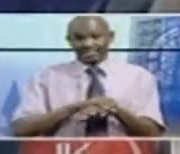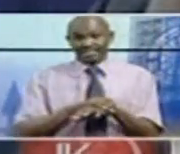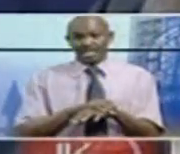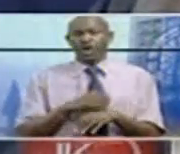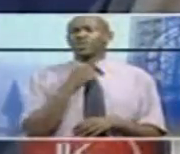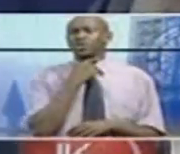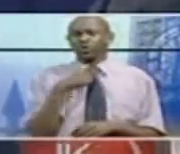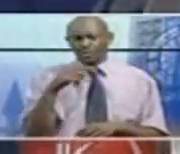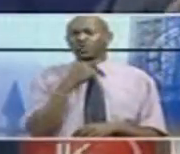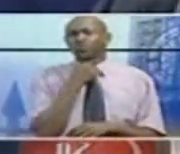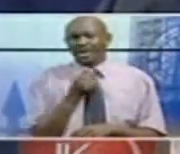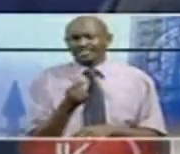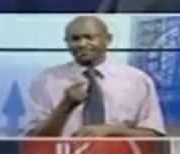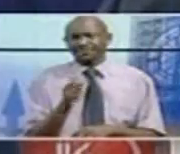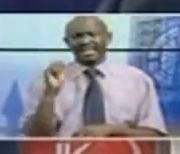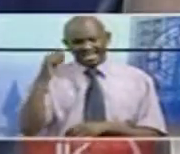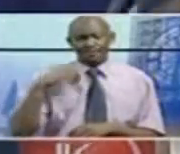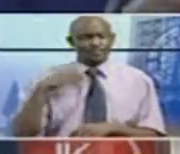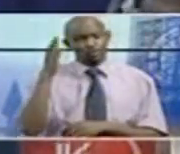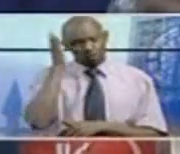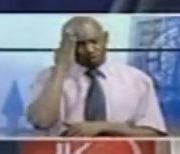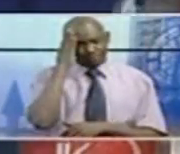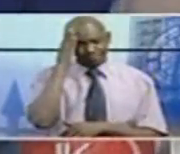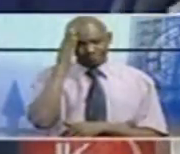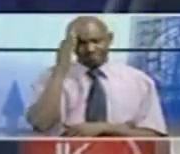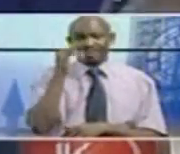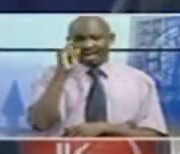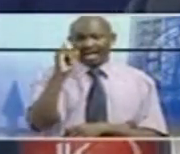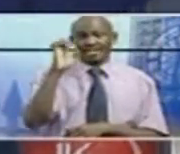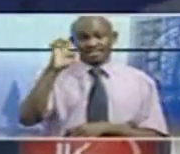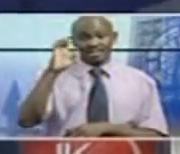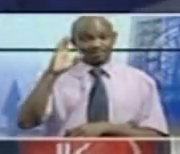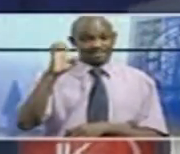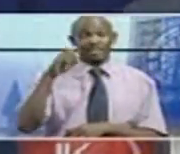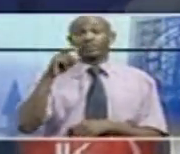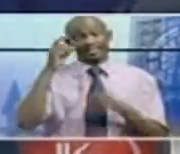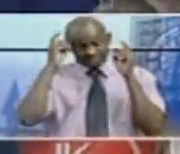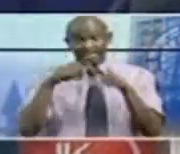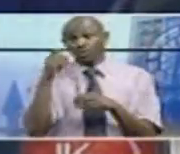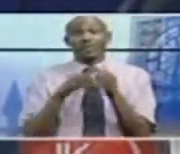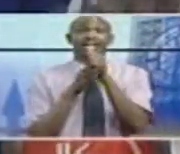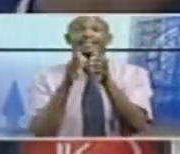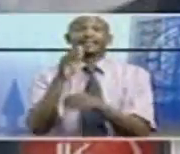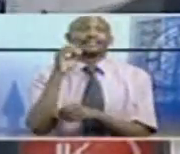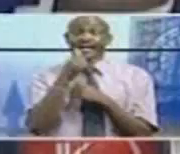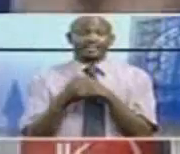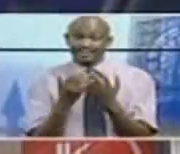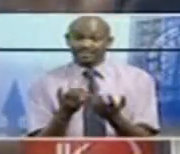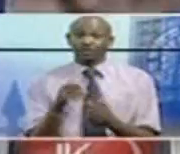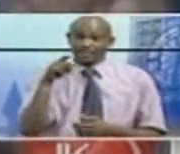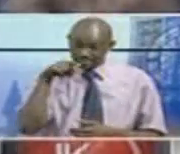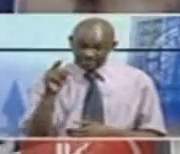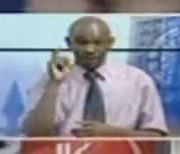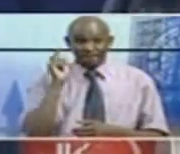want the Kenyans to know that IEBC decides who leads this country. And IEBC must